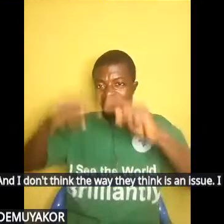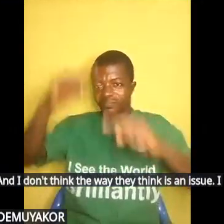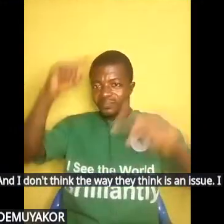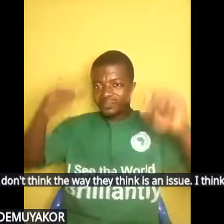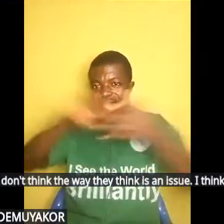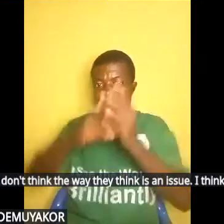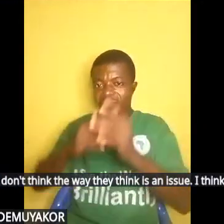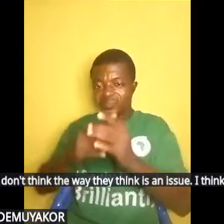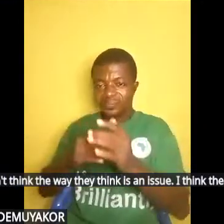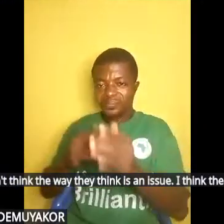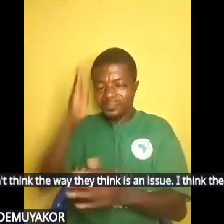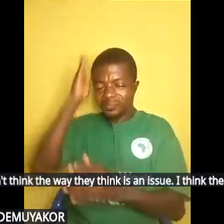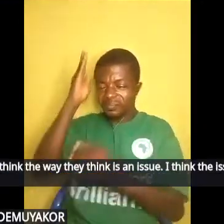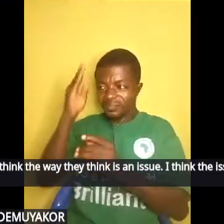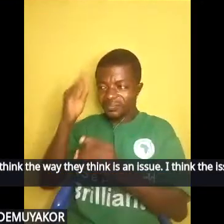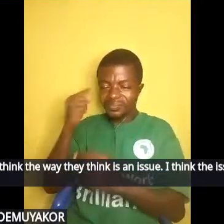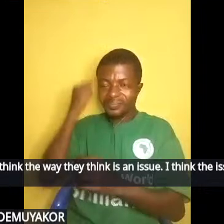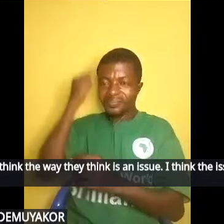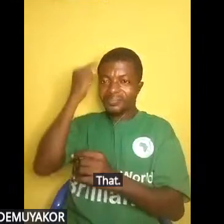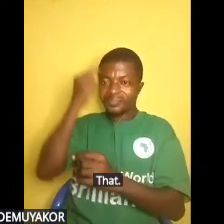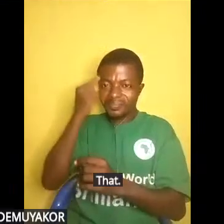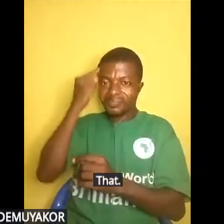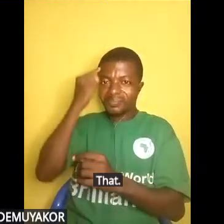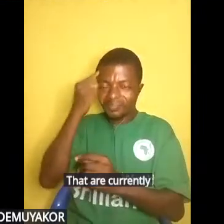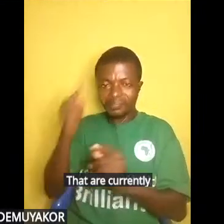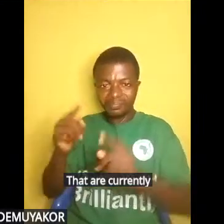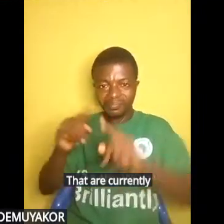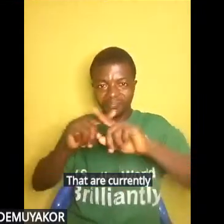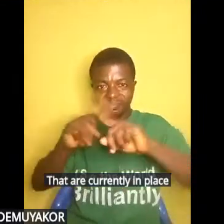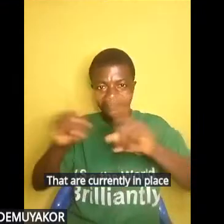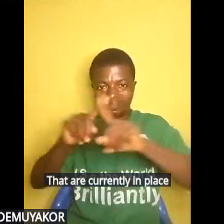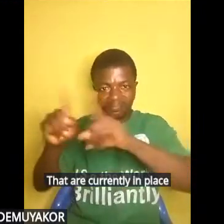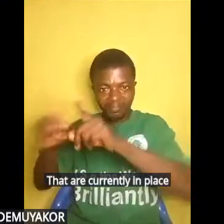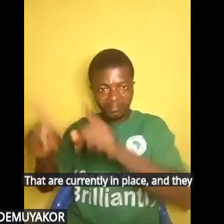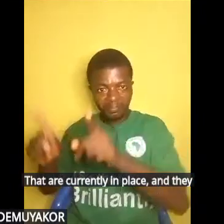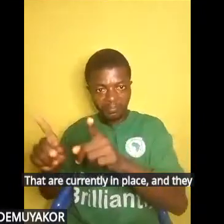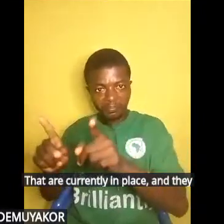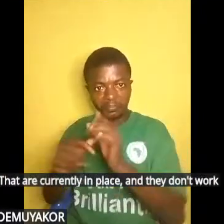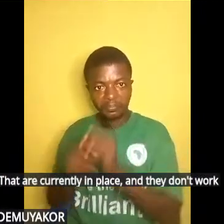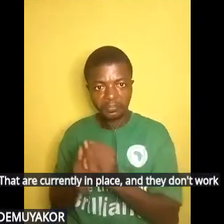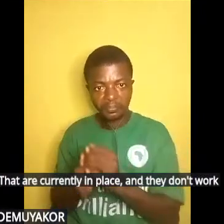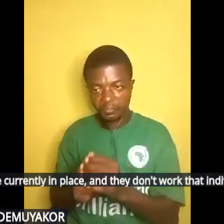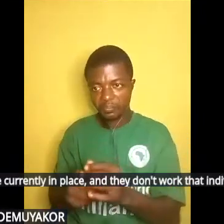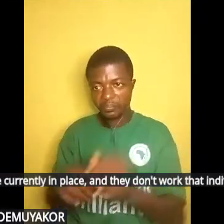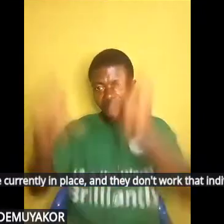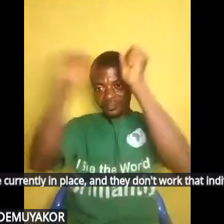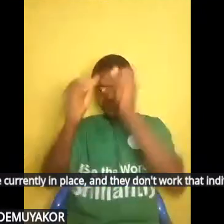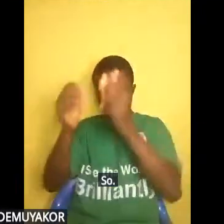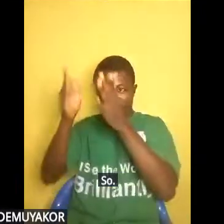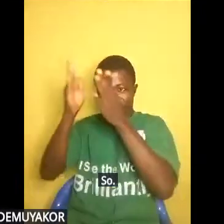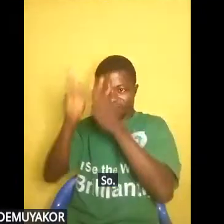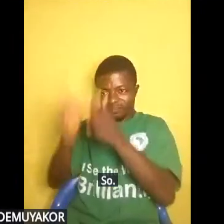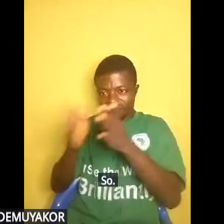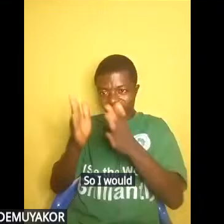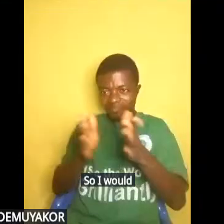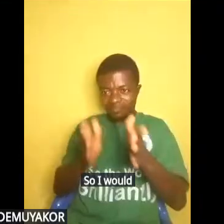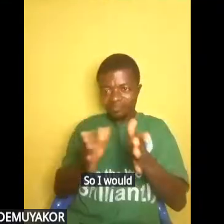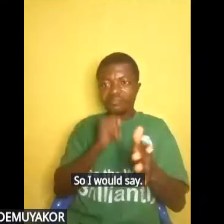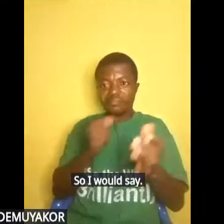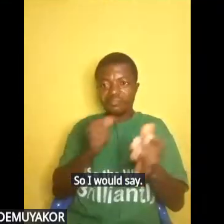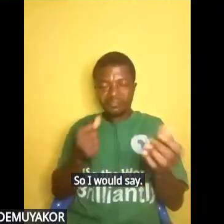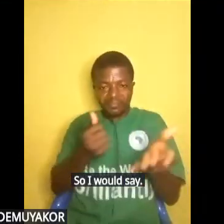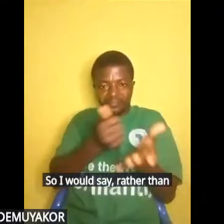issue is the systems that are currently in place and they don't work for that individual. So I would say, rather